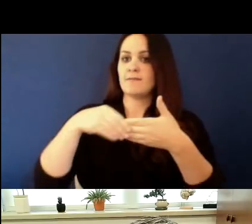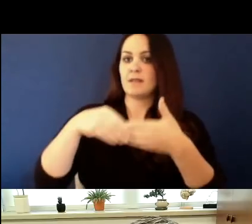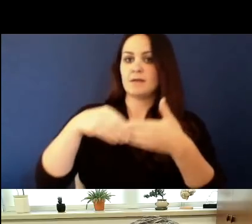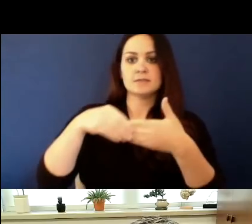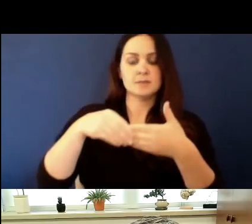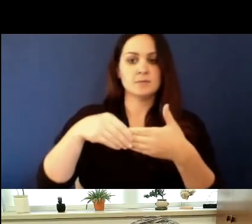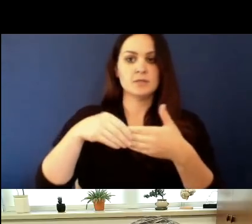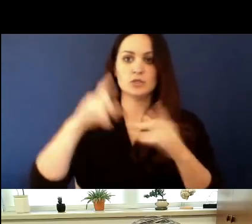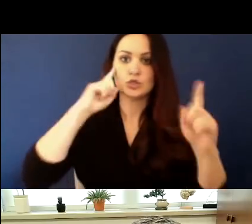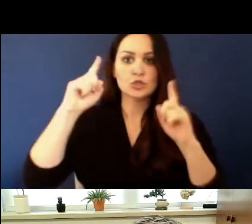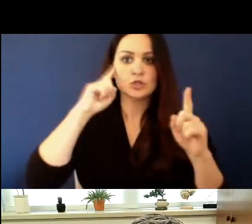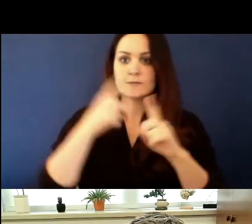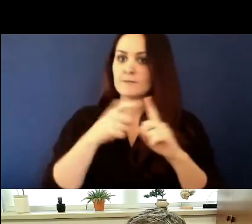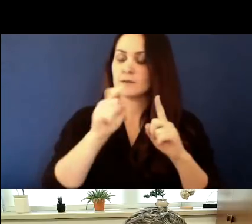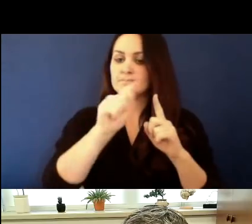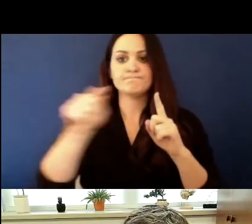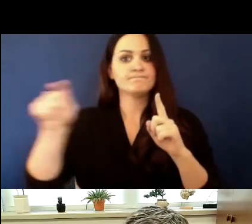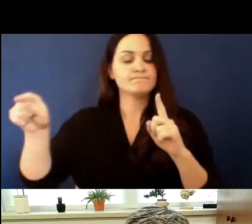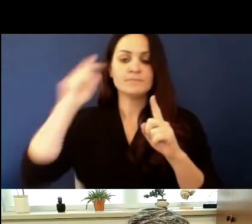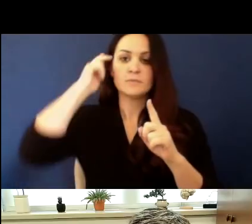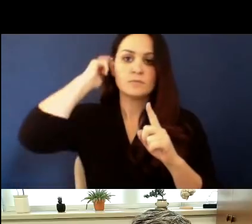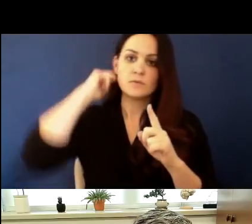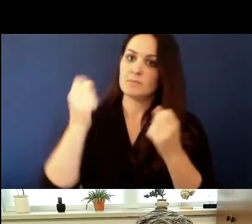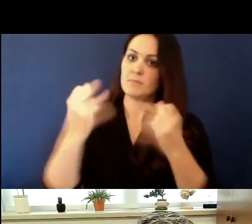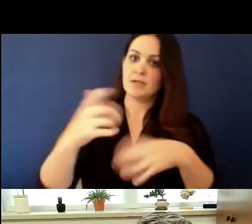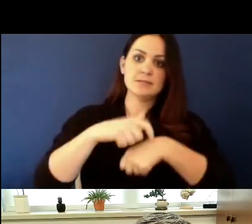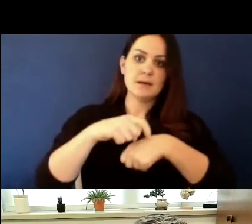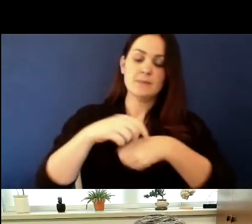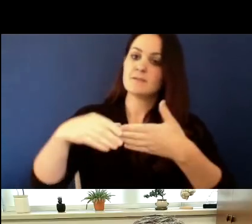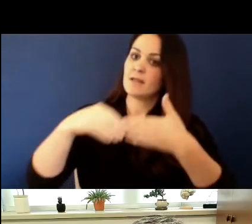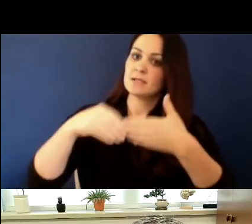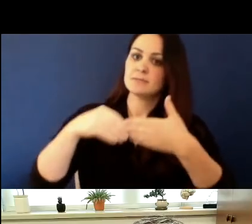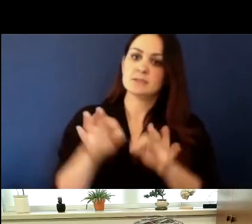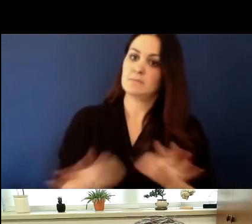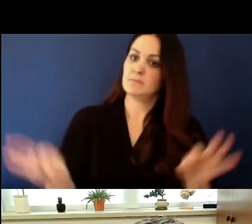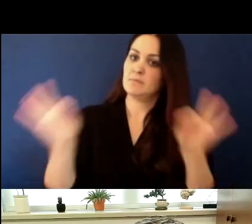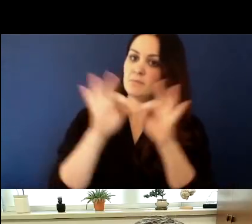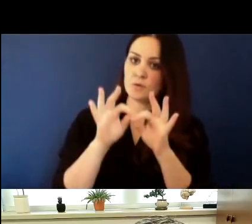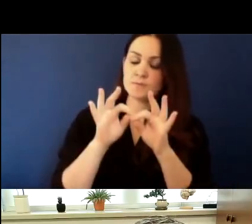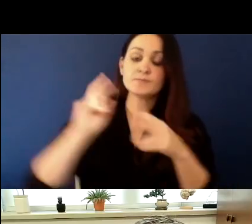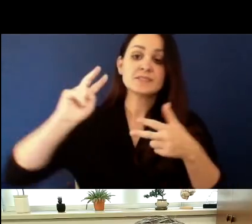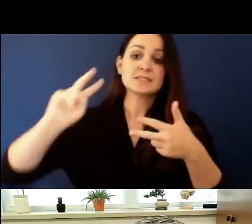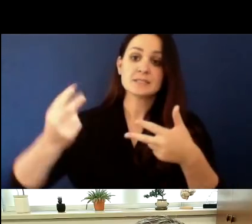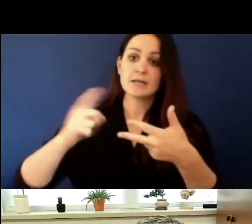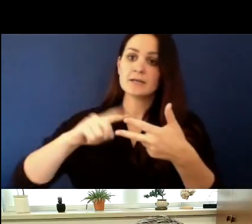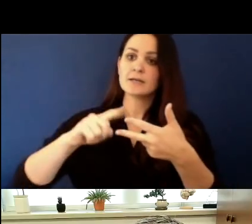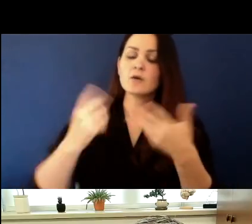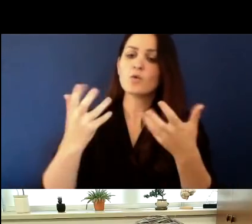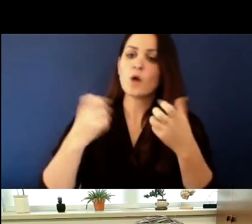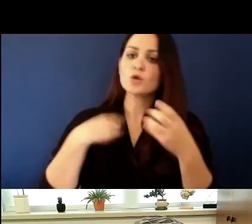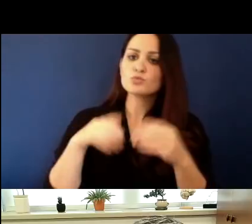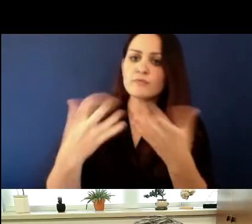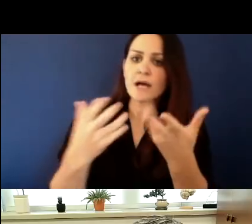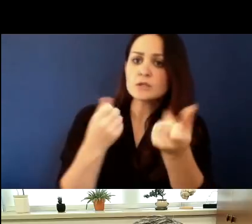that when we communicate with you, the importance of flexibility. Secondly, we wanted to provide meaningful support through all